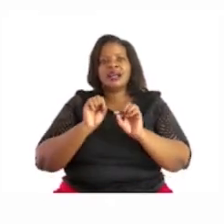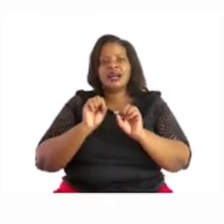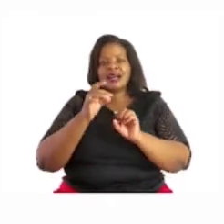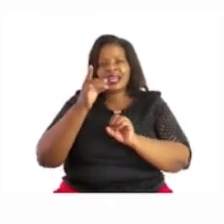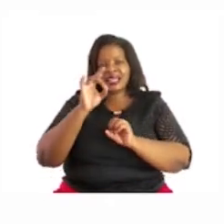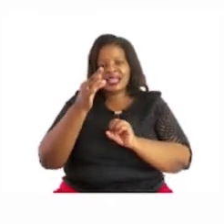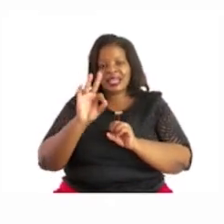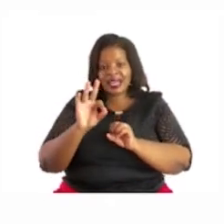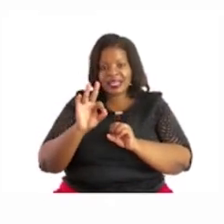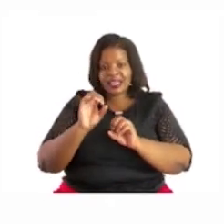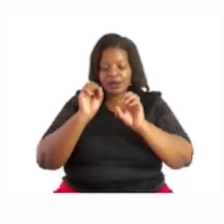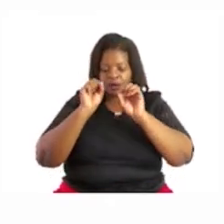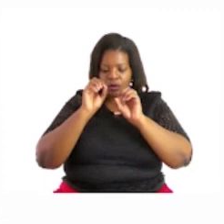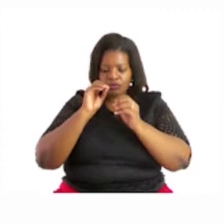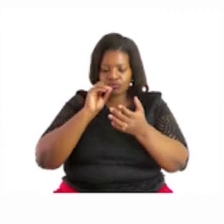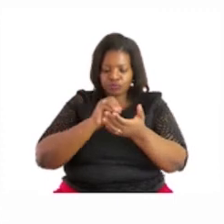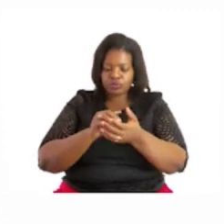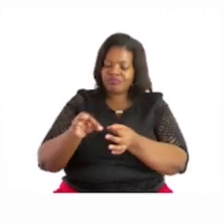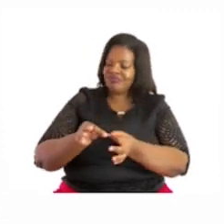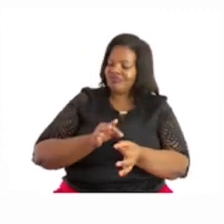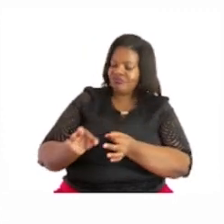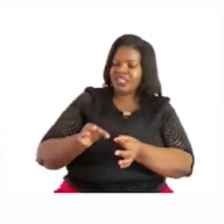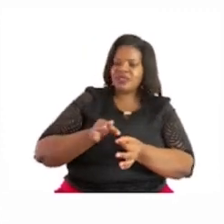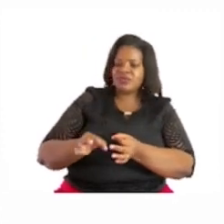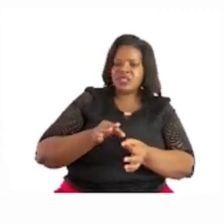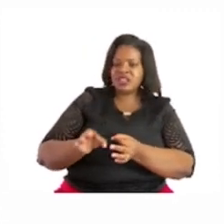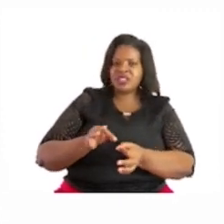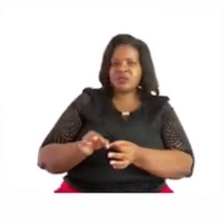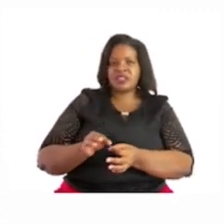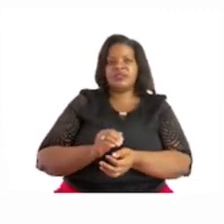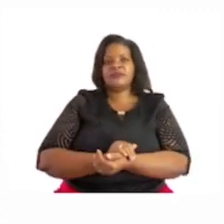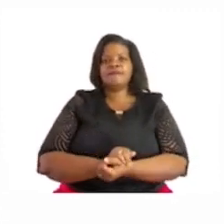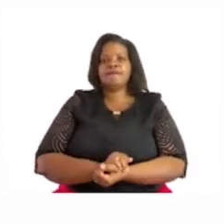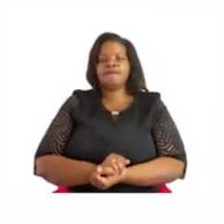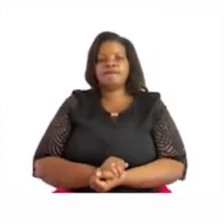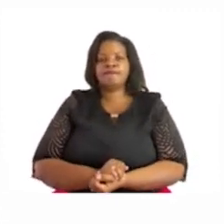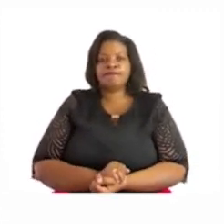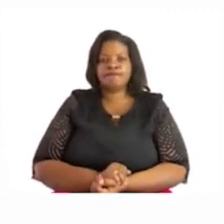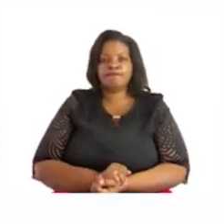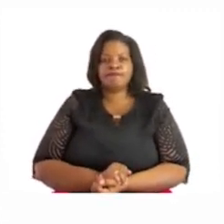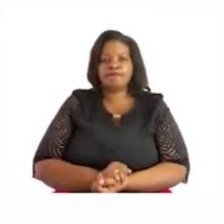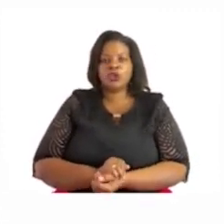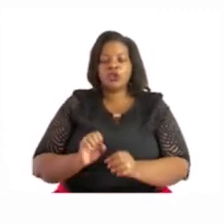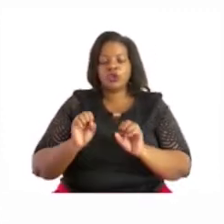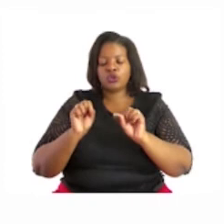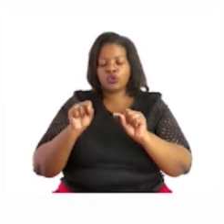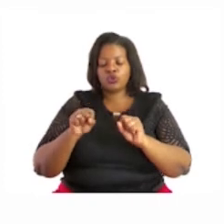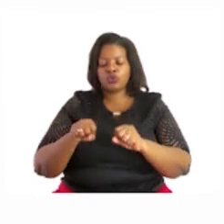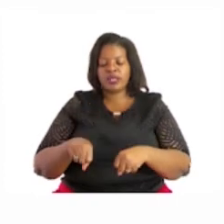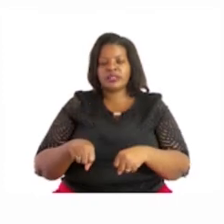reason. So yet you have to go through what I have said